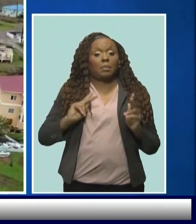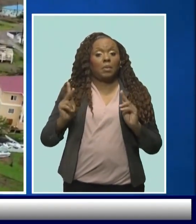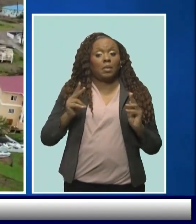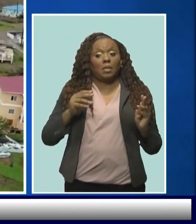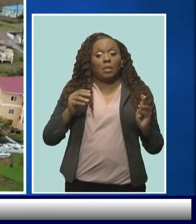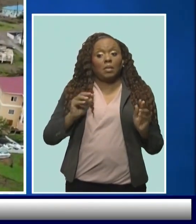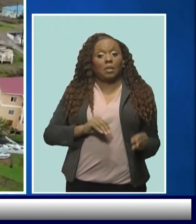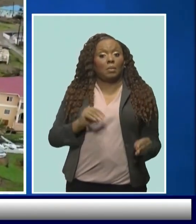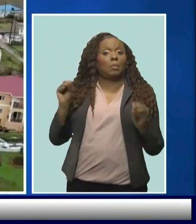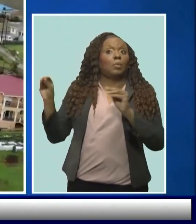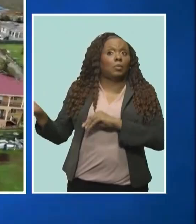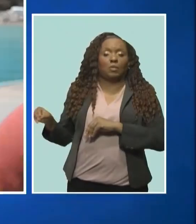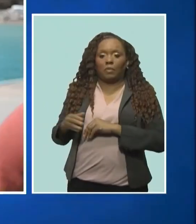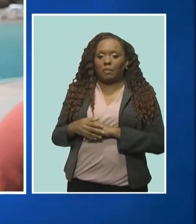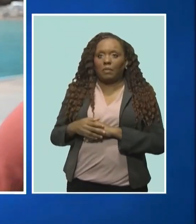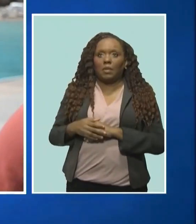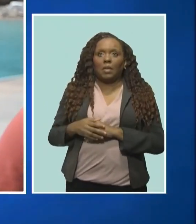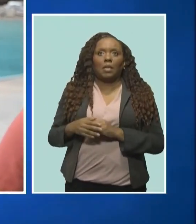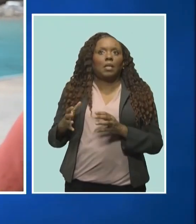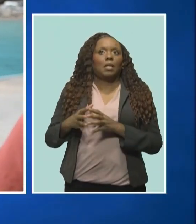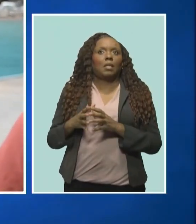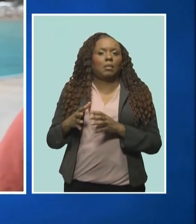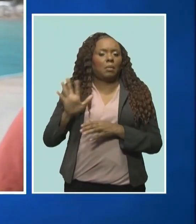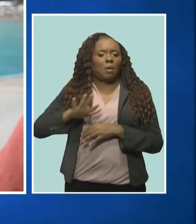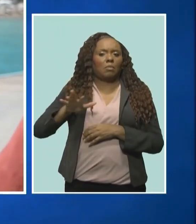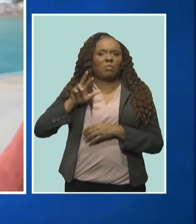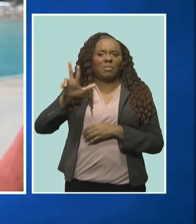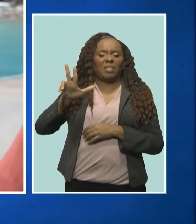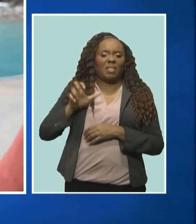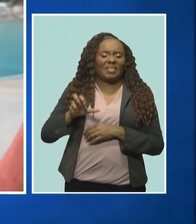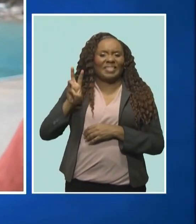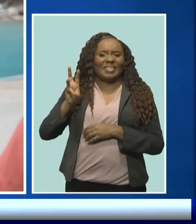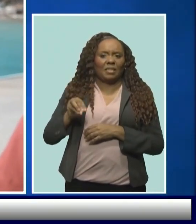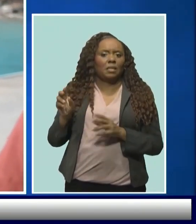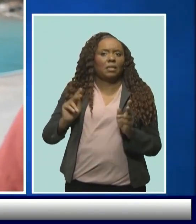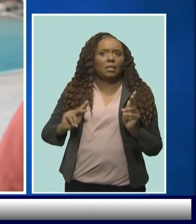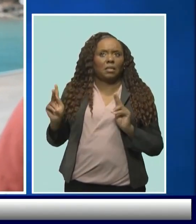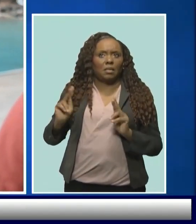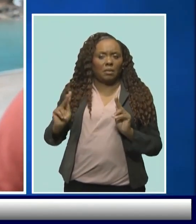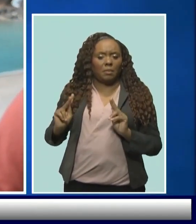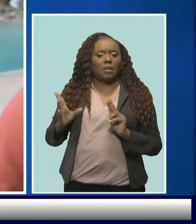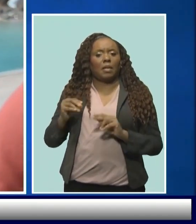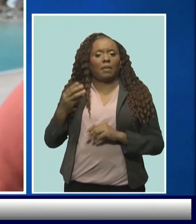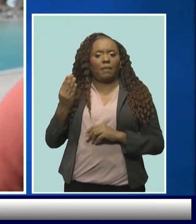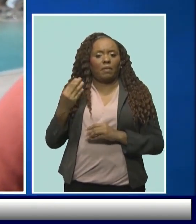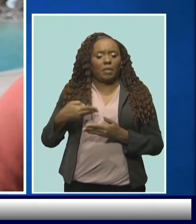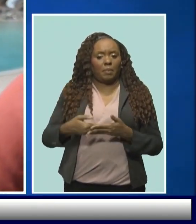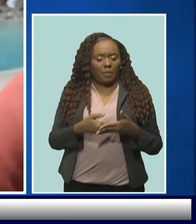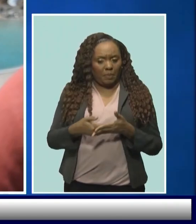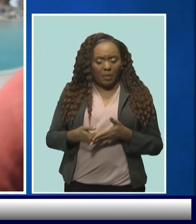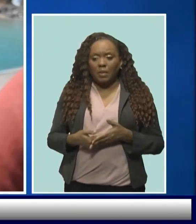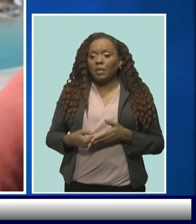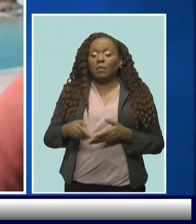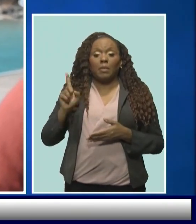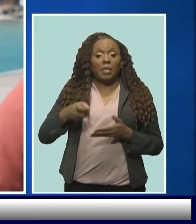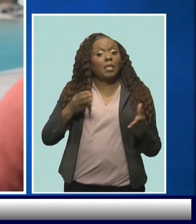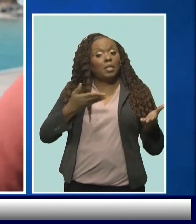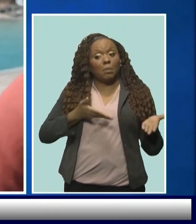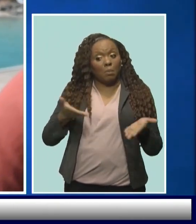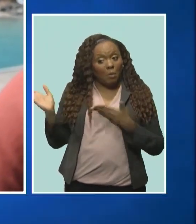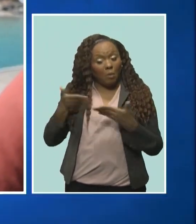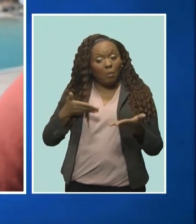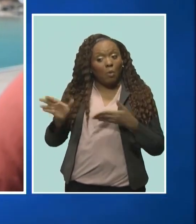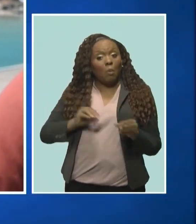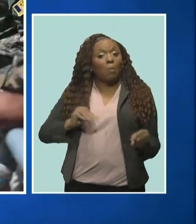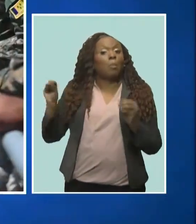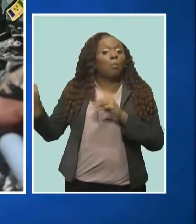We haven't had many leave yet. The population, we've got about 360 people. We've got 14 babies. We need to get the elderly off the island, the young moms and the